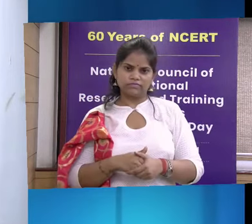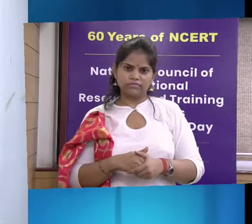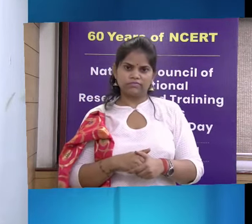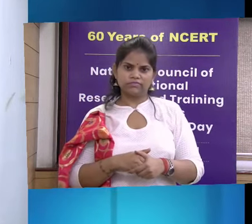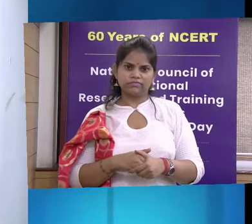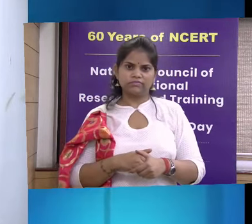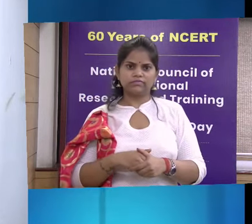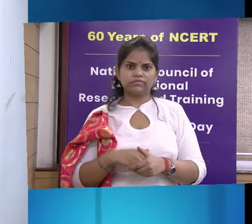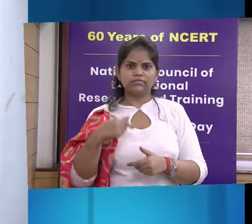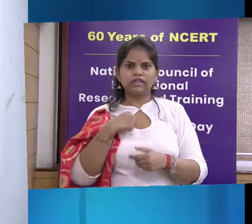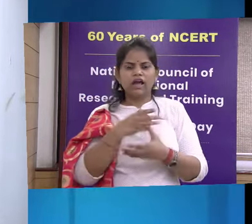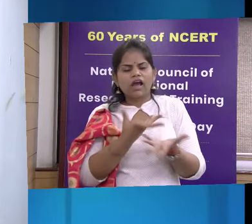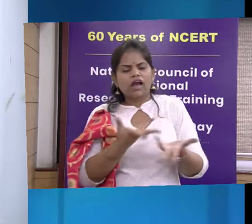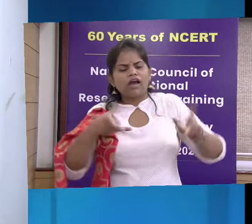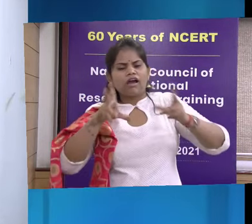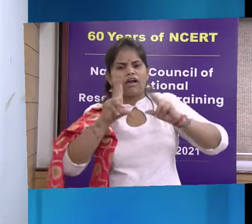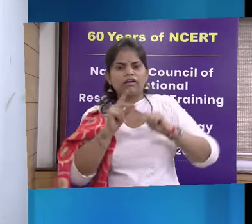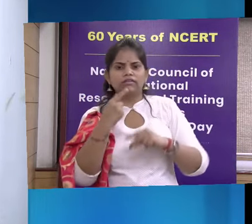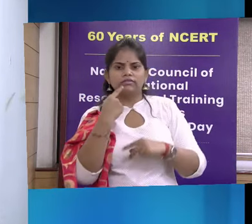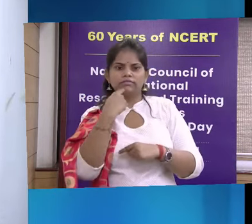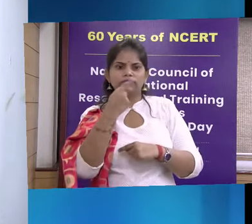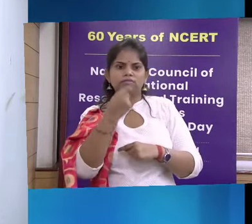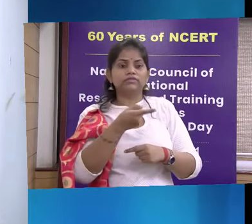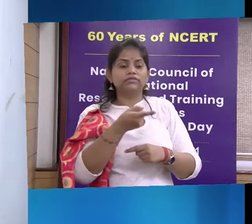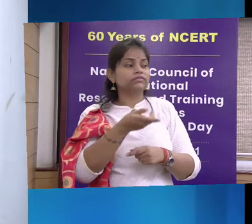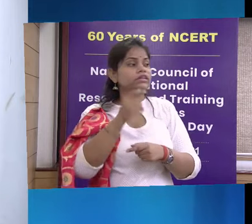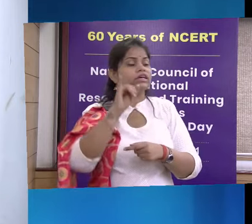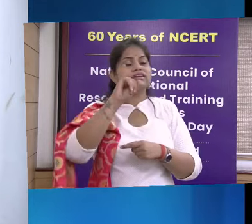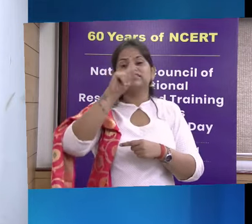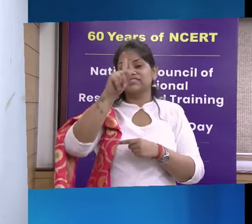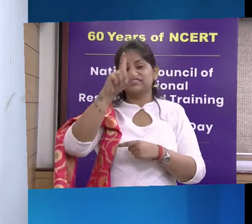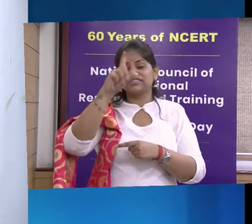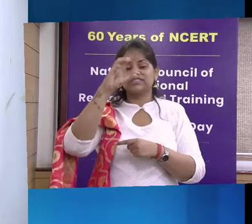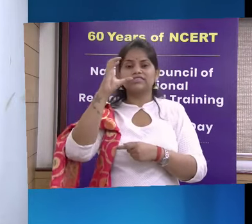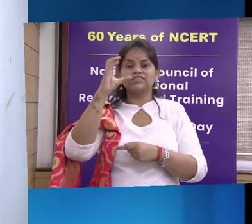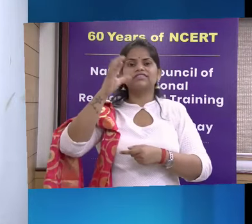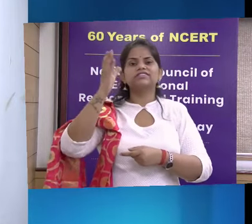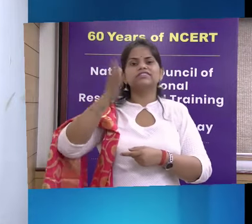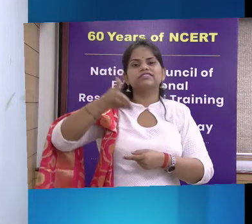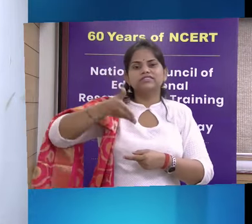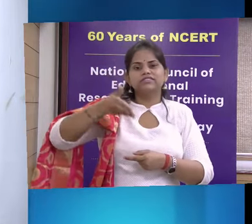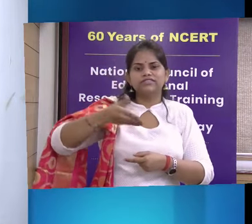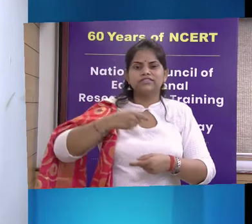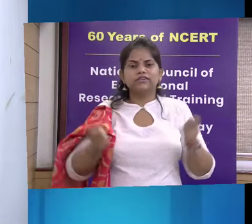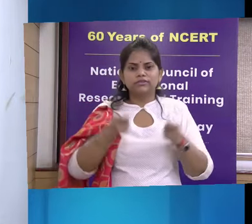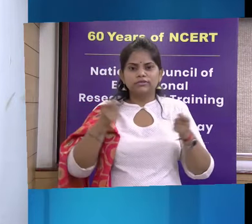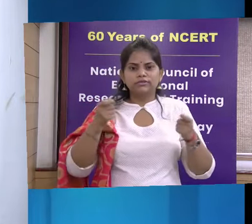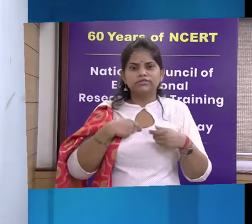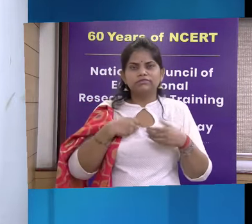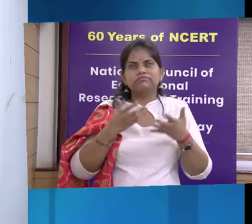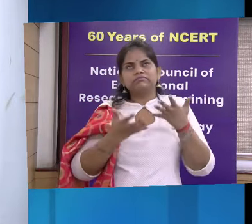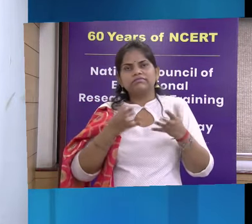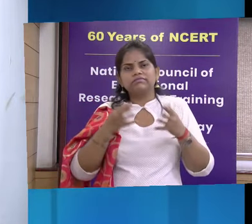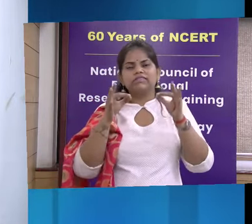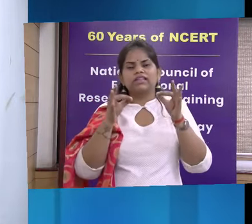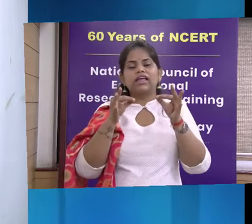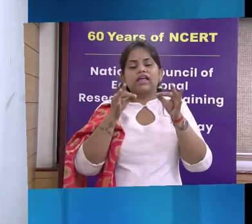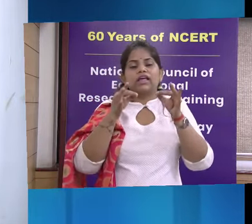I greet you all on celebrating 61st Foundation Day. May it bring the new years.